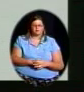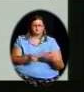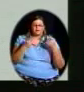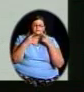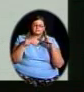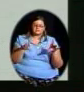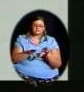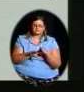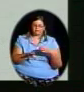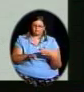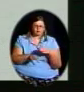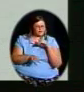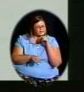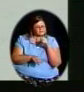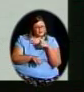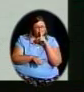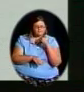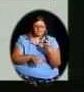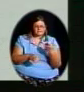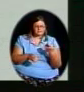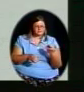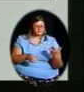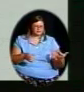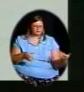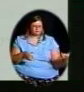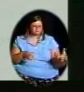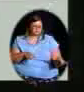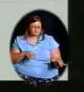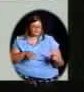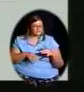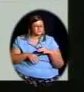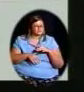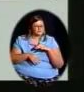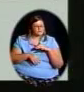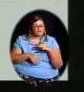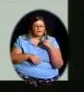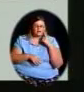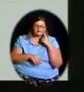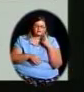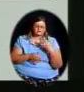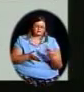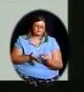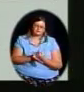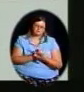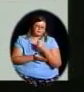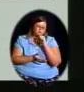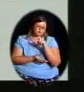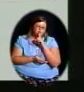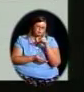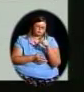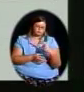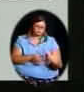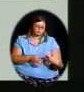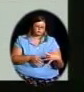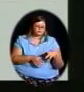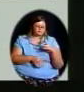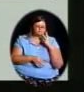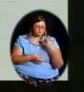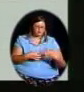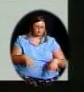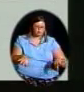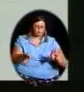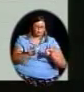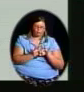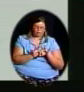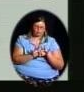and it doesn't happen by chance, though sometimes I think we take it a little bit for granted when we welcome those 26,000 students into our district.